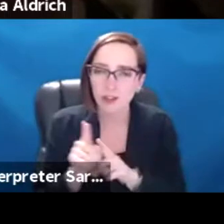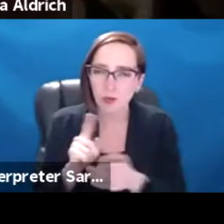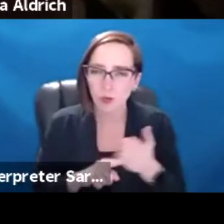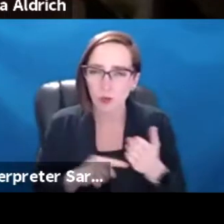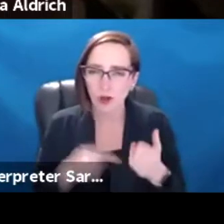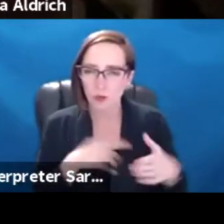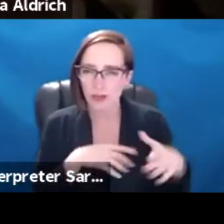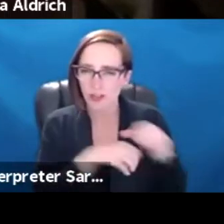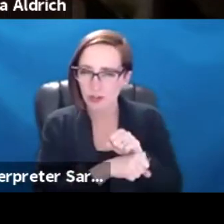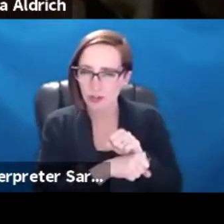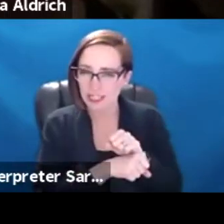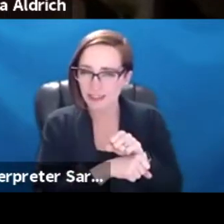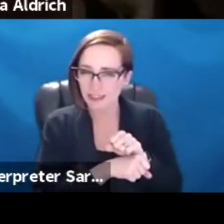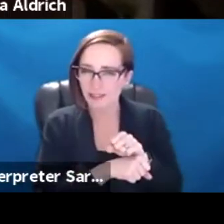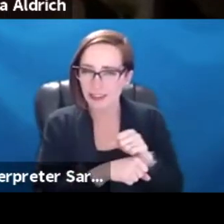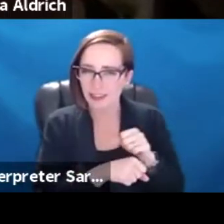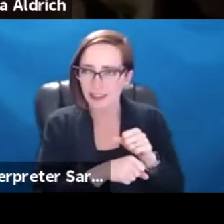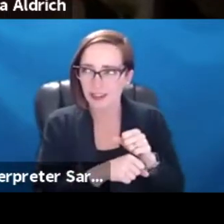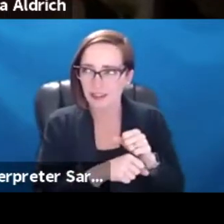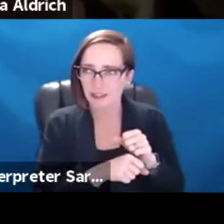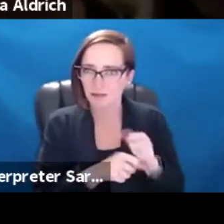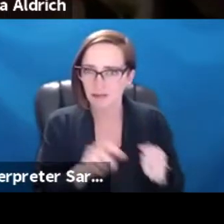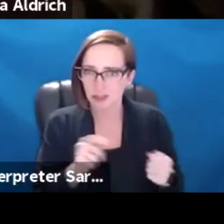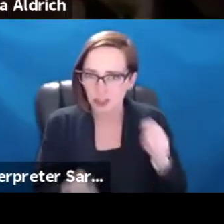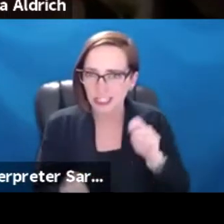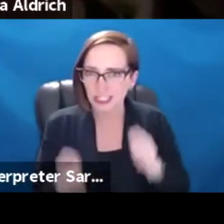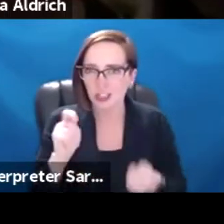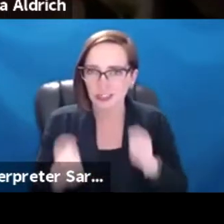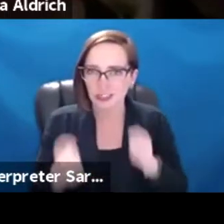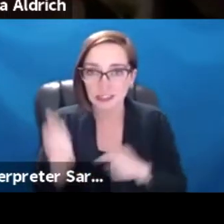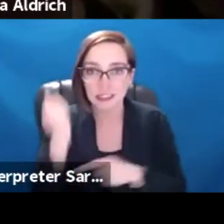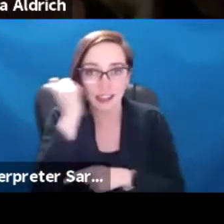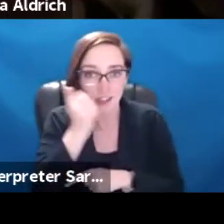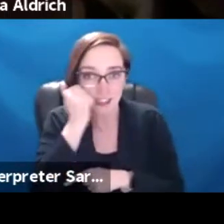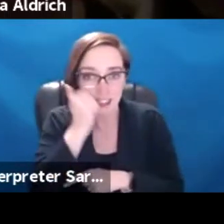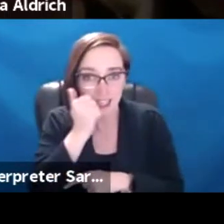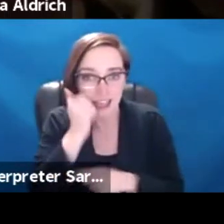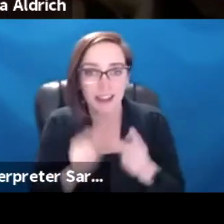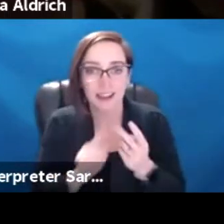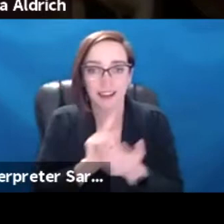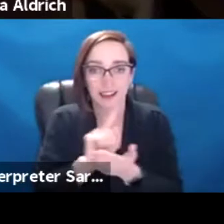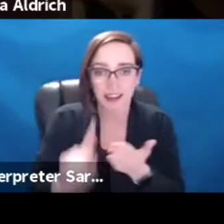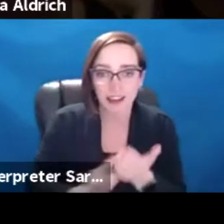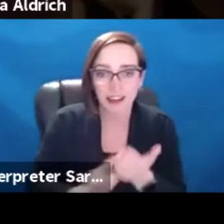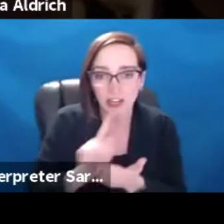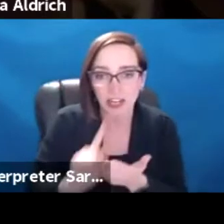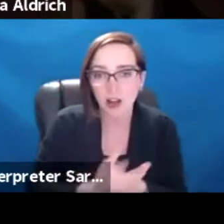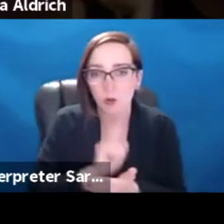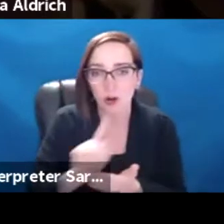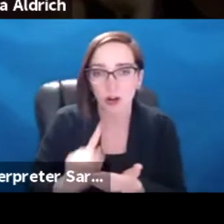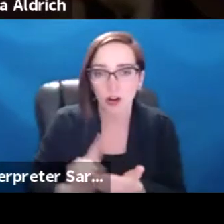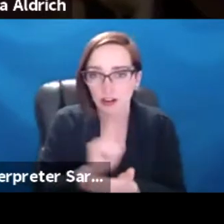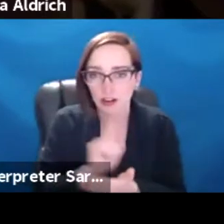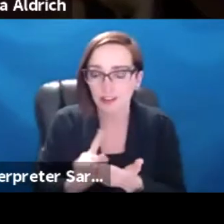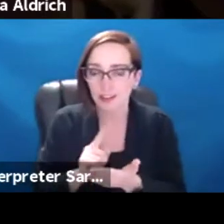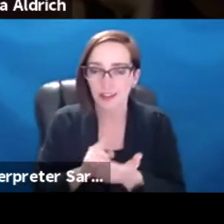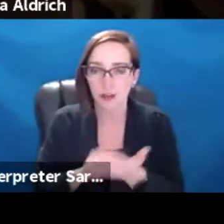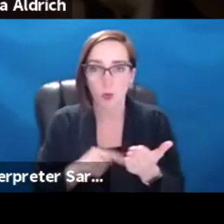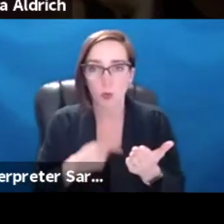often. It changes daily, hourly. What I'm grieving in this